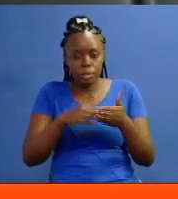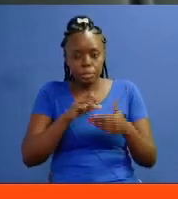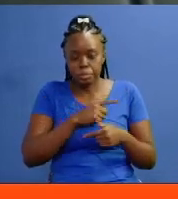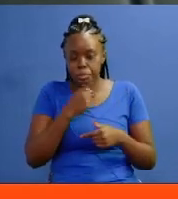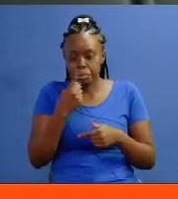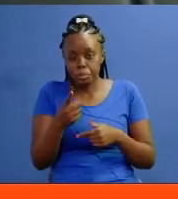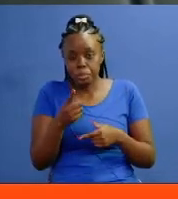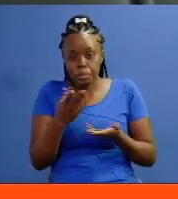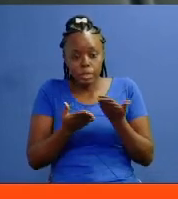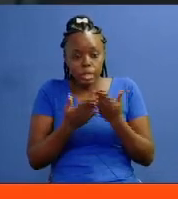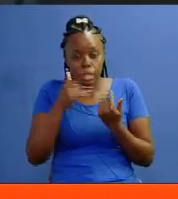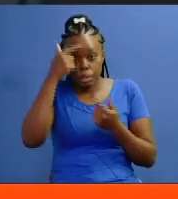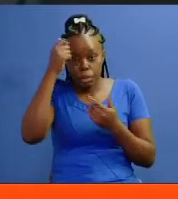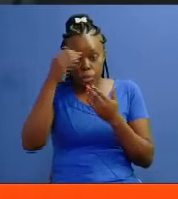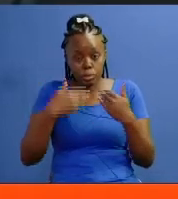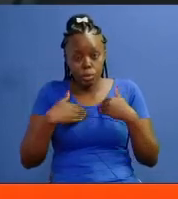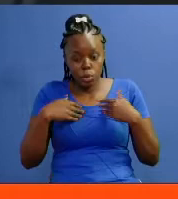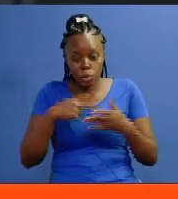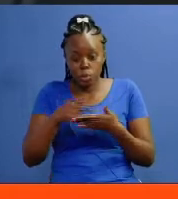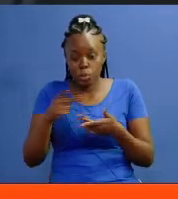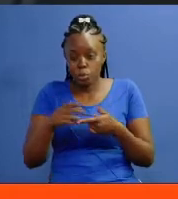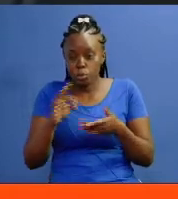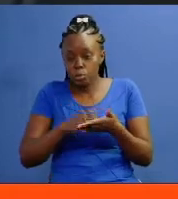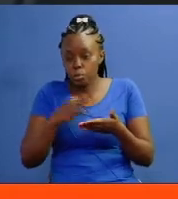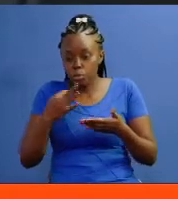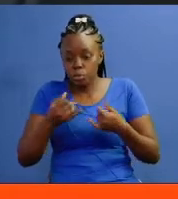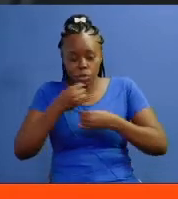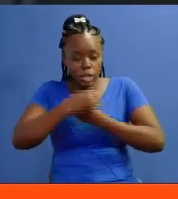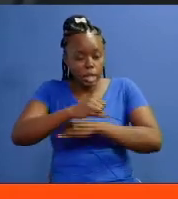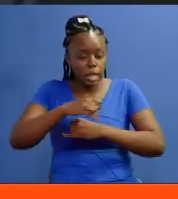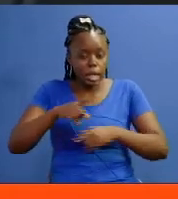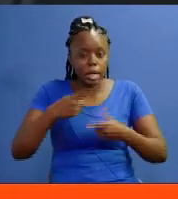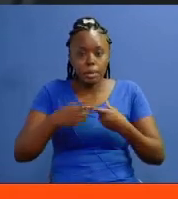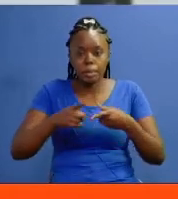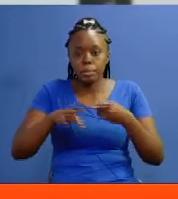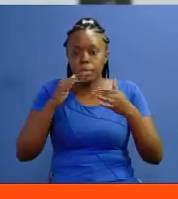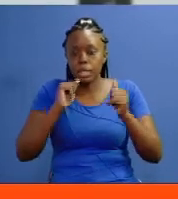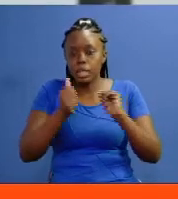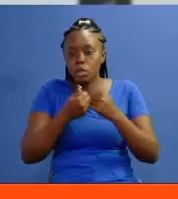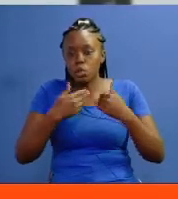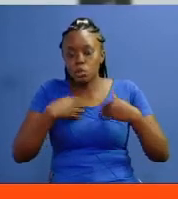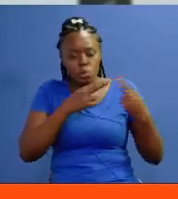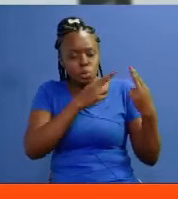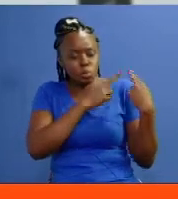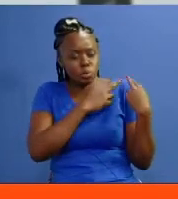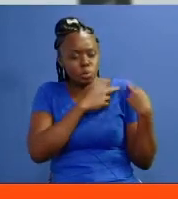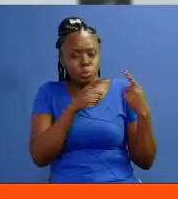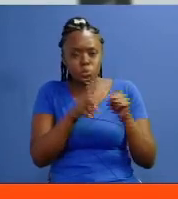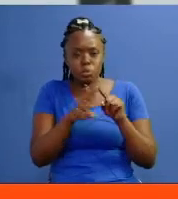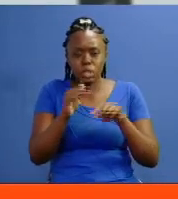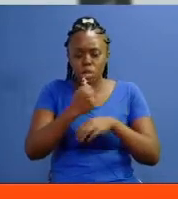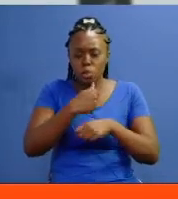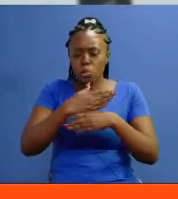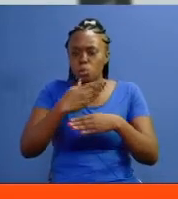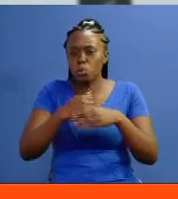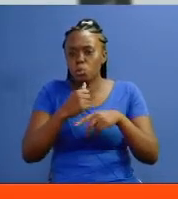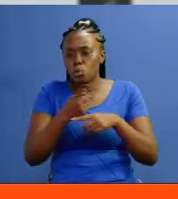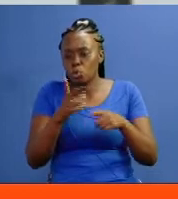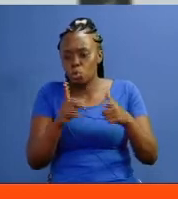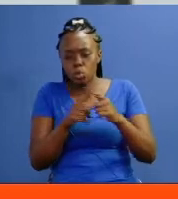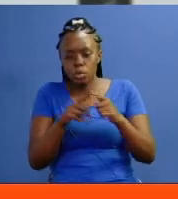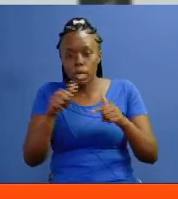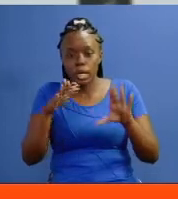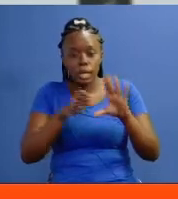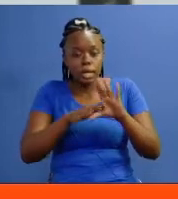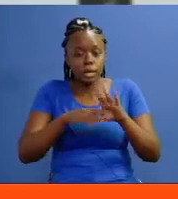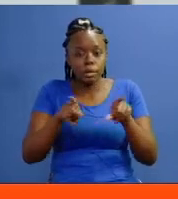not because I didn't want to be part of a failing institution, but out of a sense of responsibility and accountability to the members, because